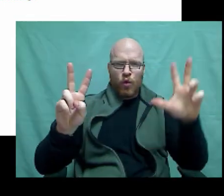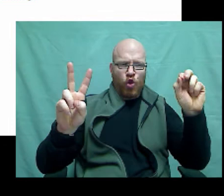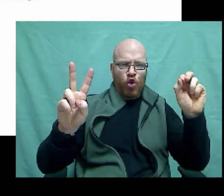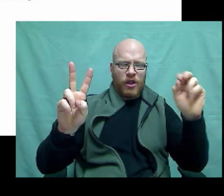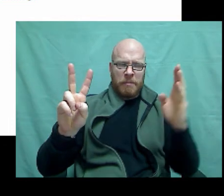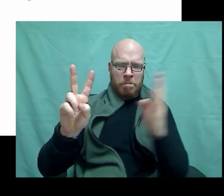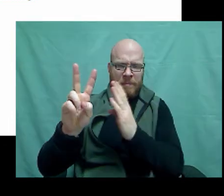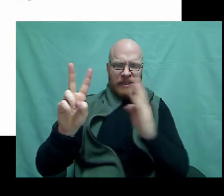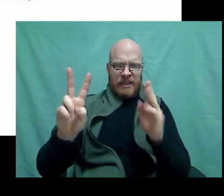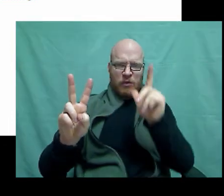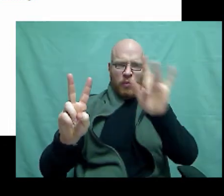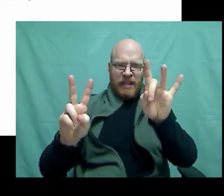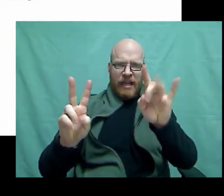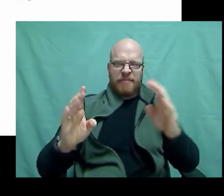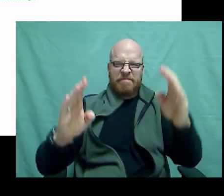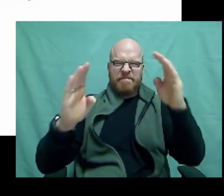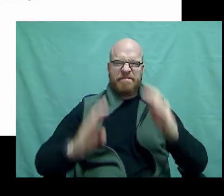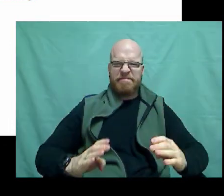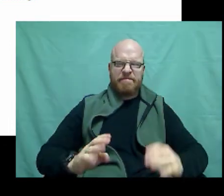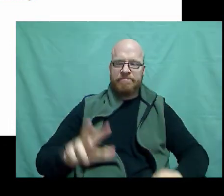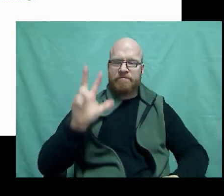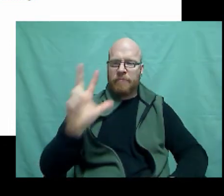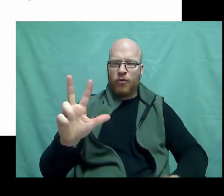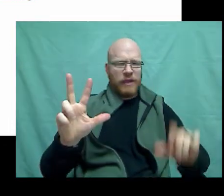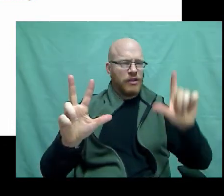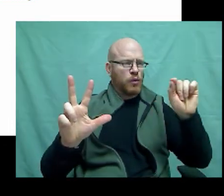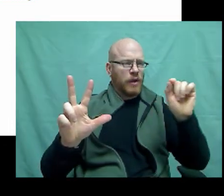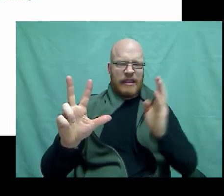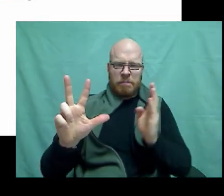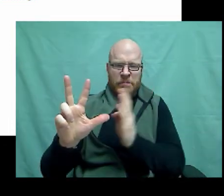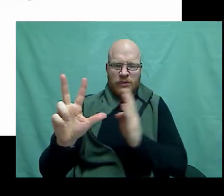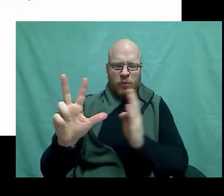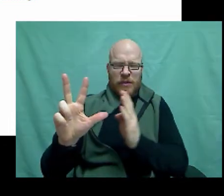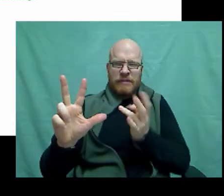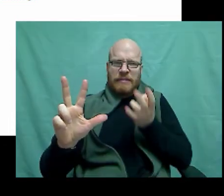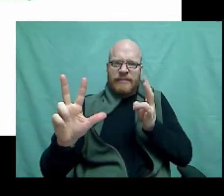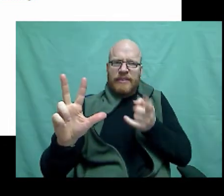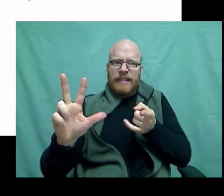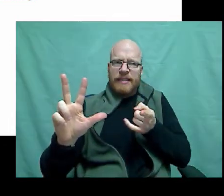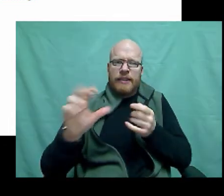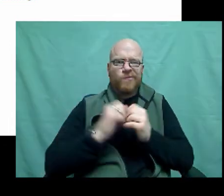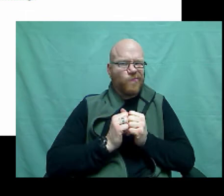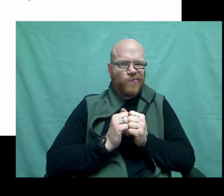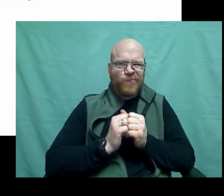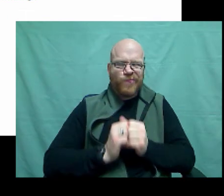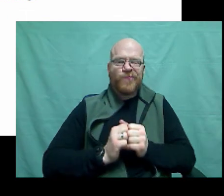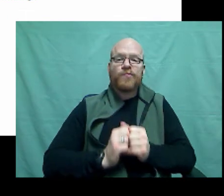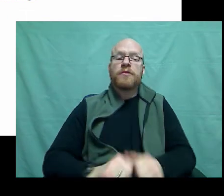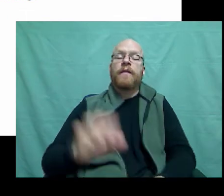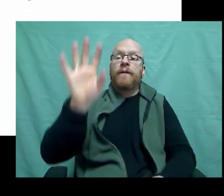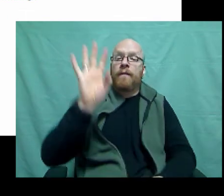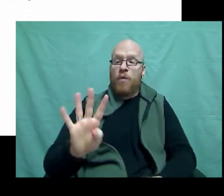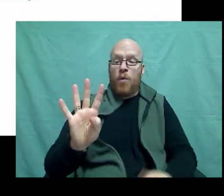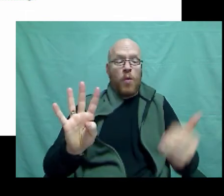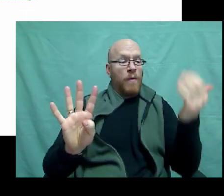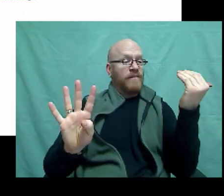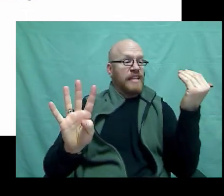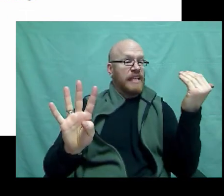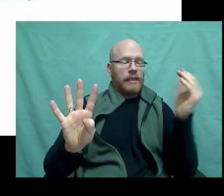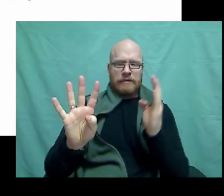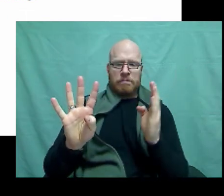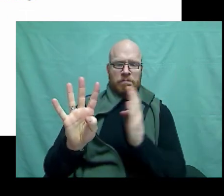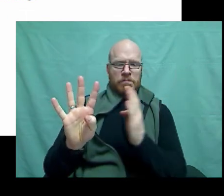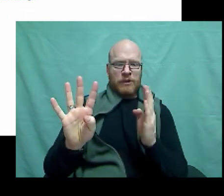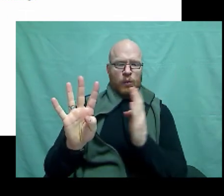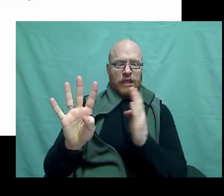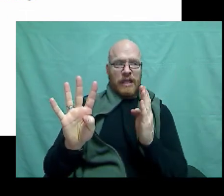pair has 7 between them. Not 2 and 30, not 3 and 20, 4 and 15.